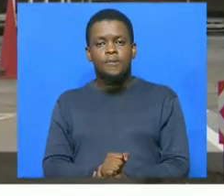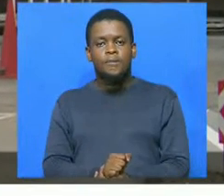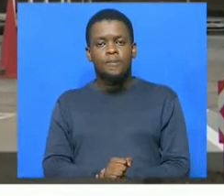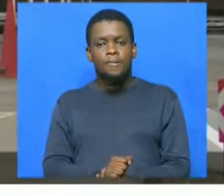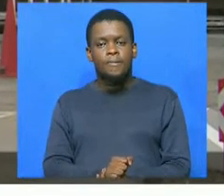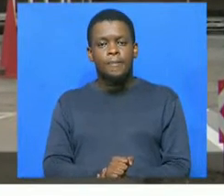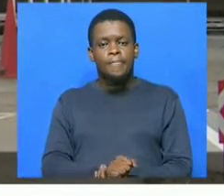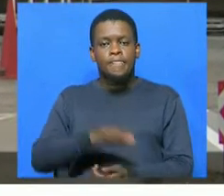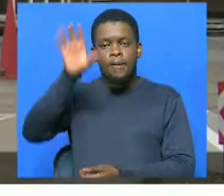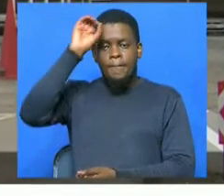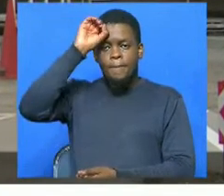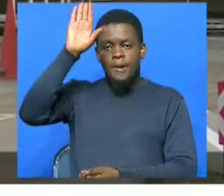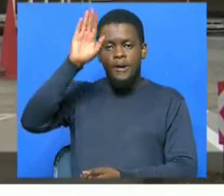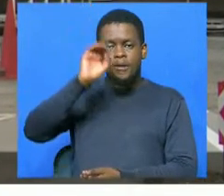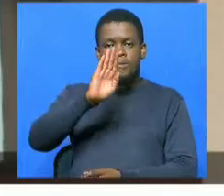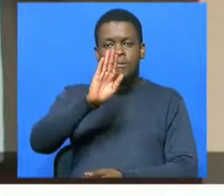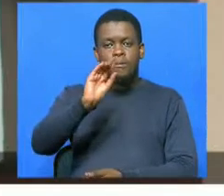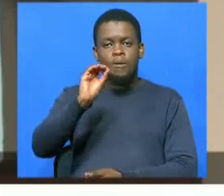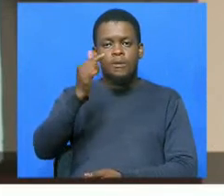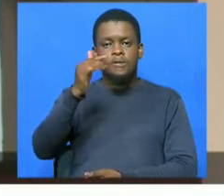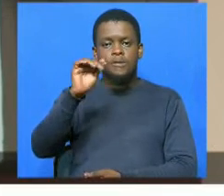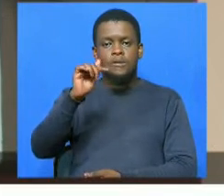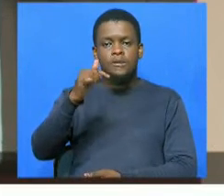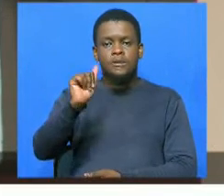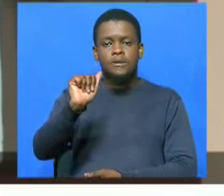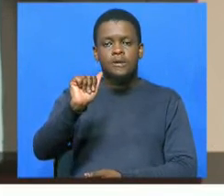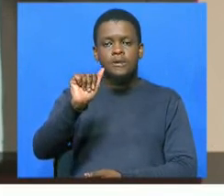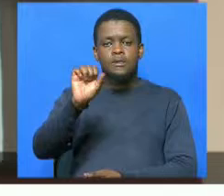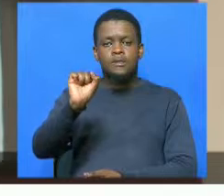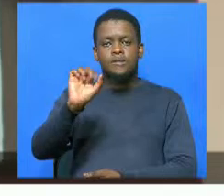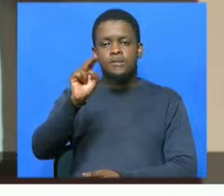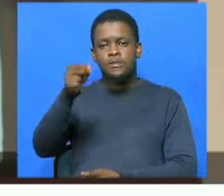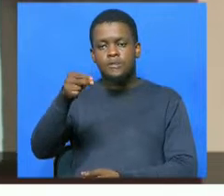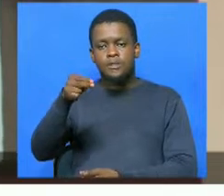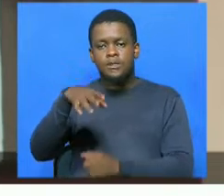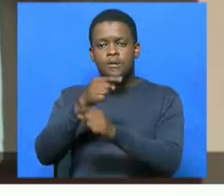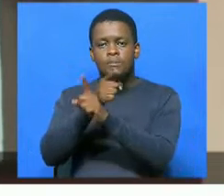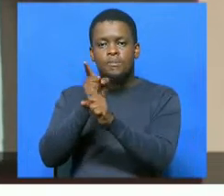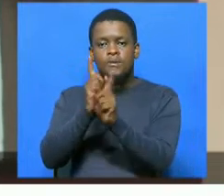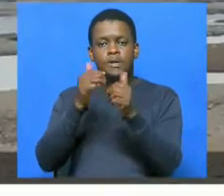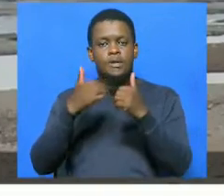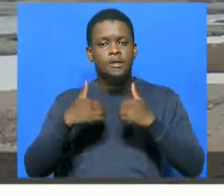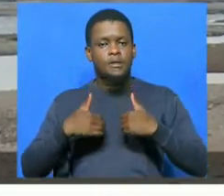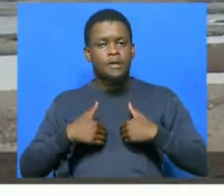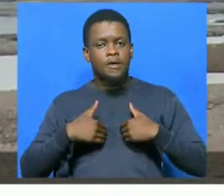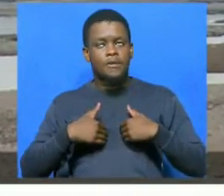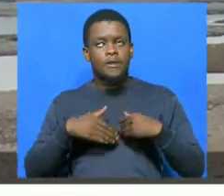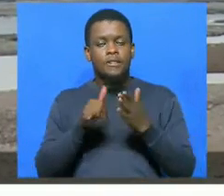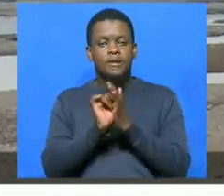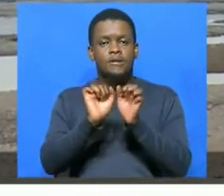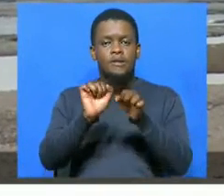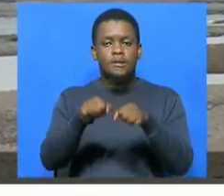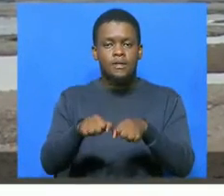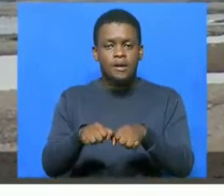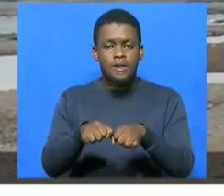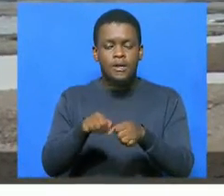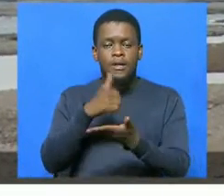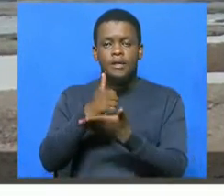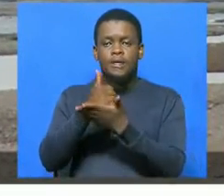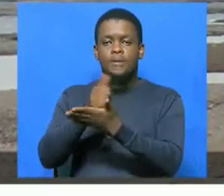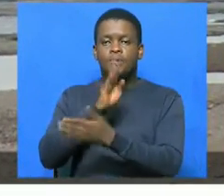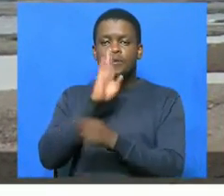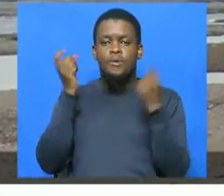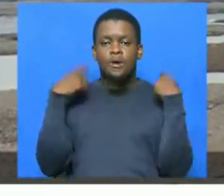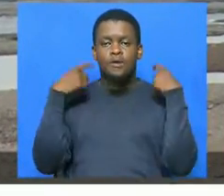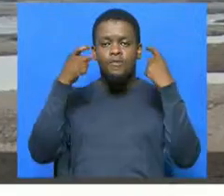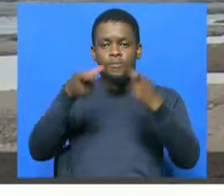BOTSWANA mine has products that have not been extracted that can turn the fortunes of the new government's dream of creating